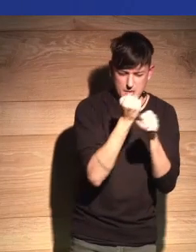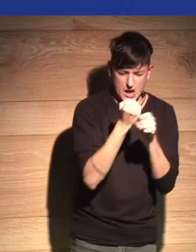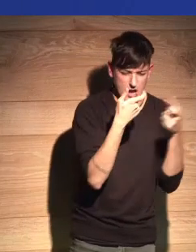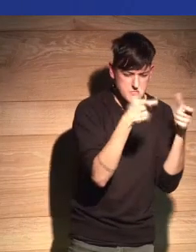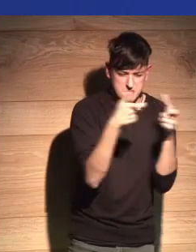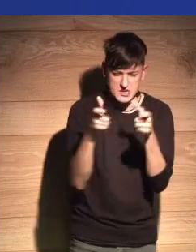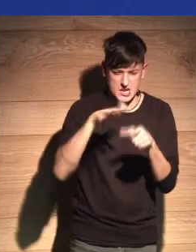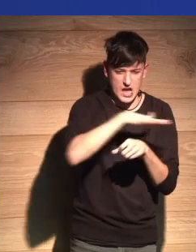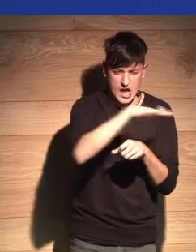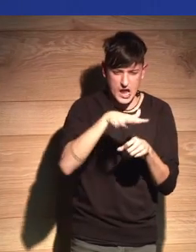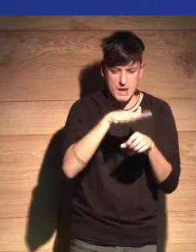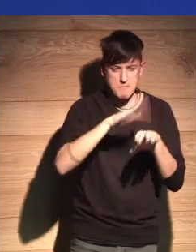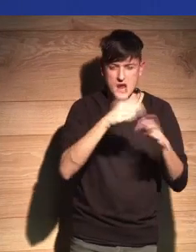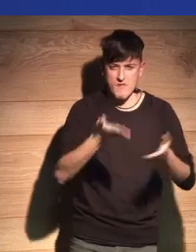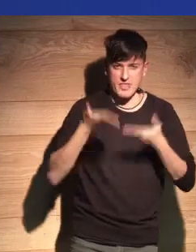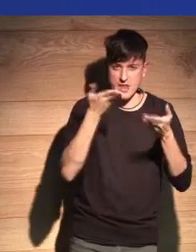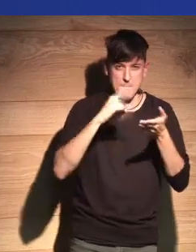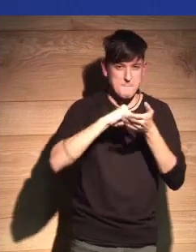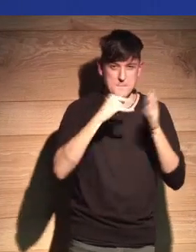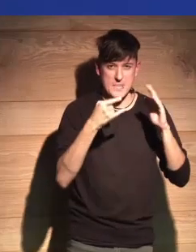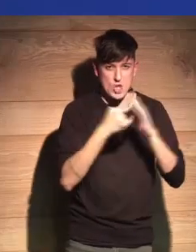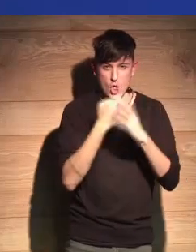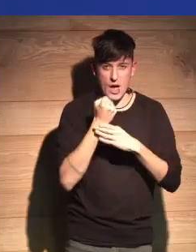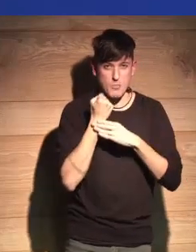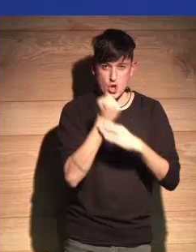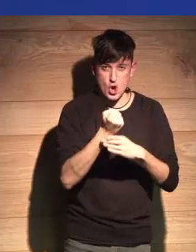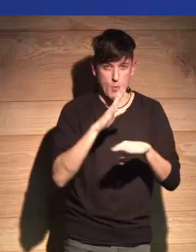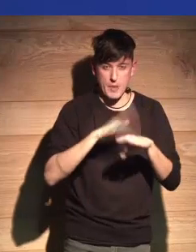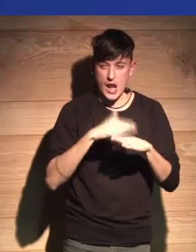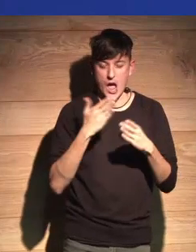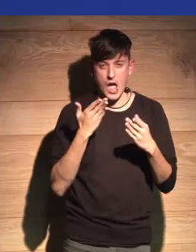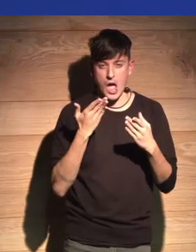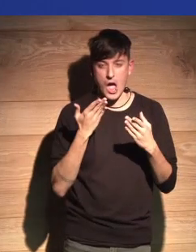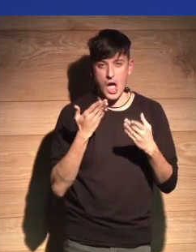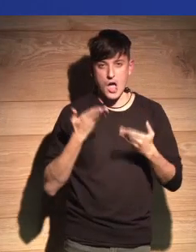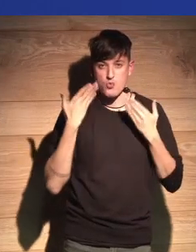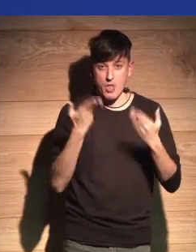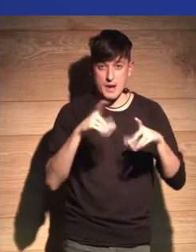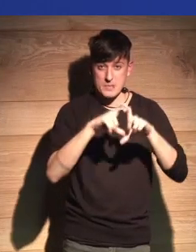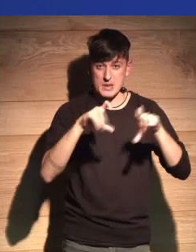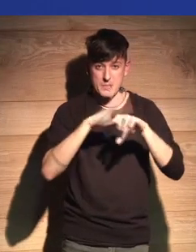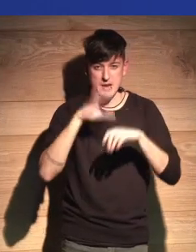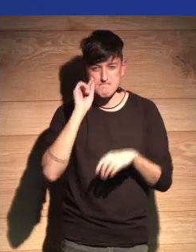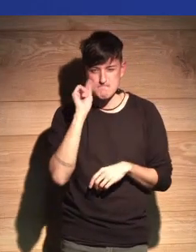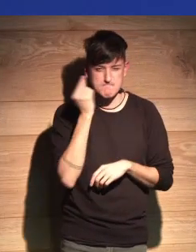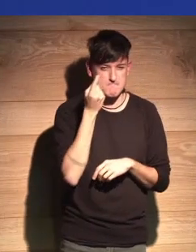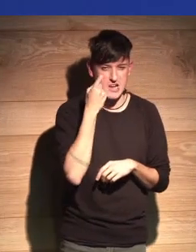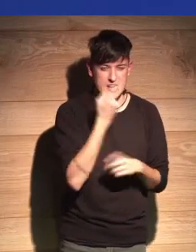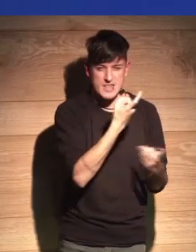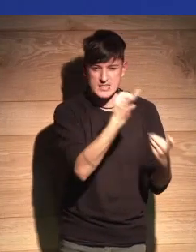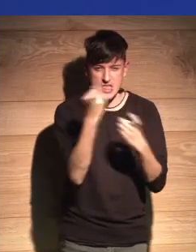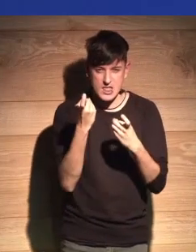criteria. The Swedish agency is developing all kinds of methods to